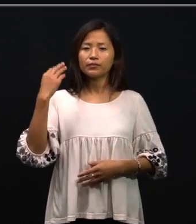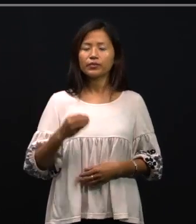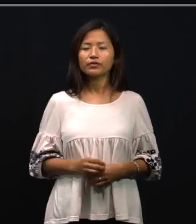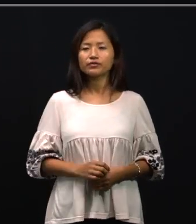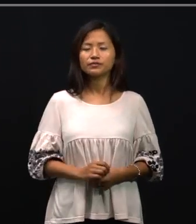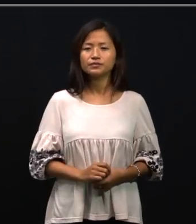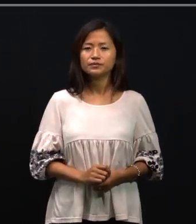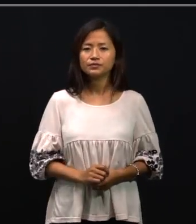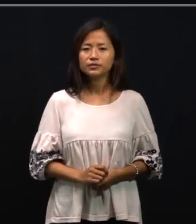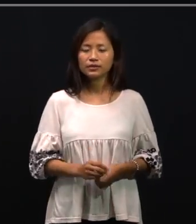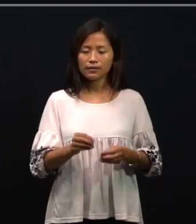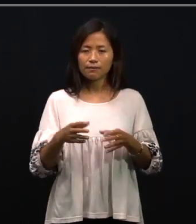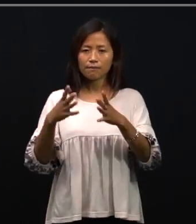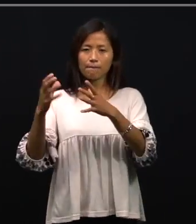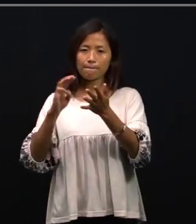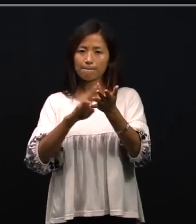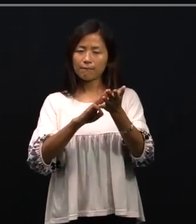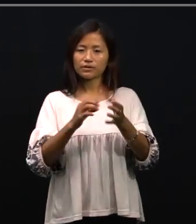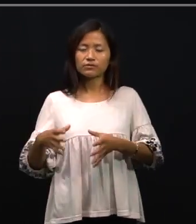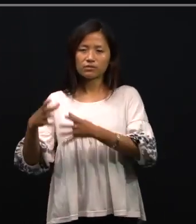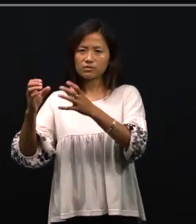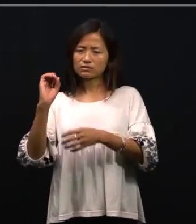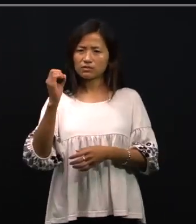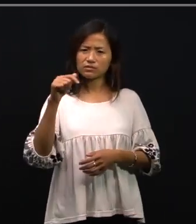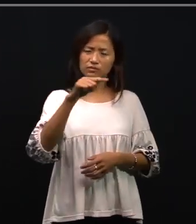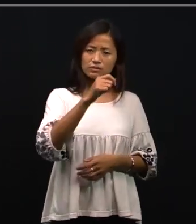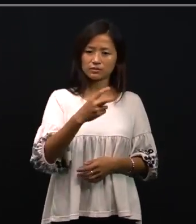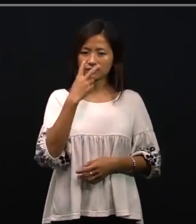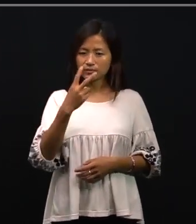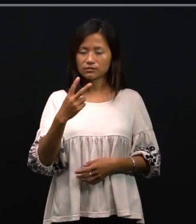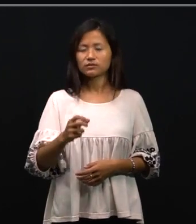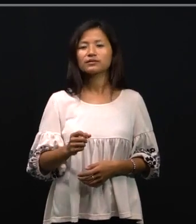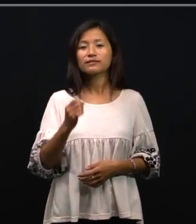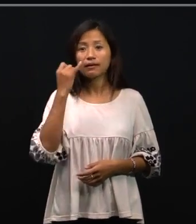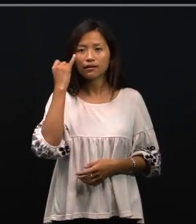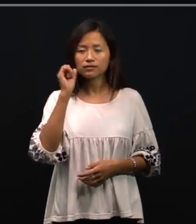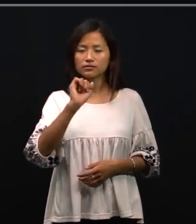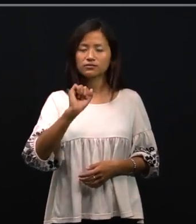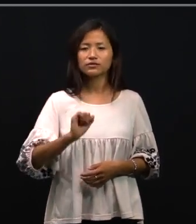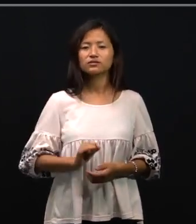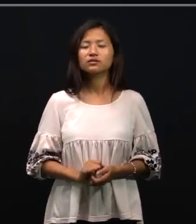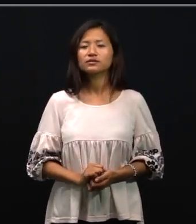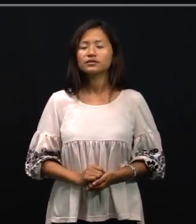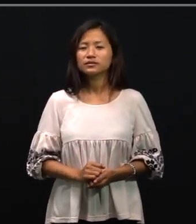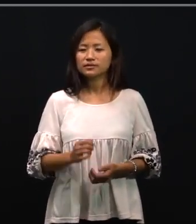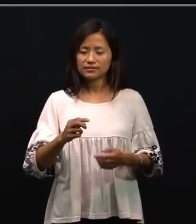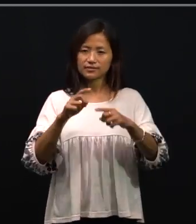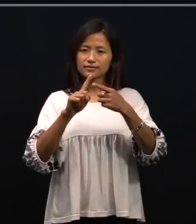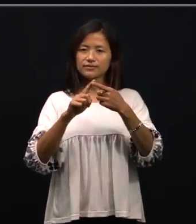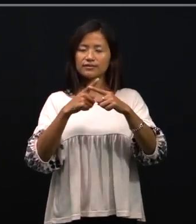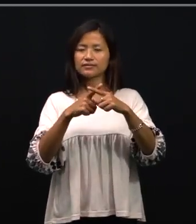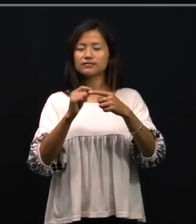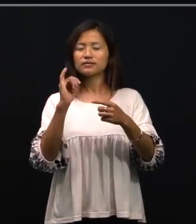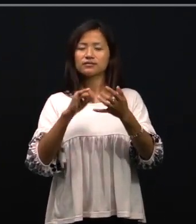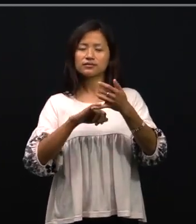1.8 millions of plants or millions of organisms that are being identified, and they are in existence. This is in existence.